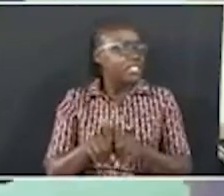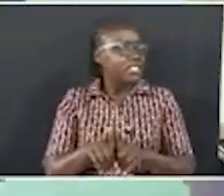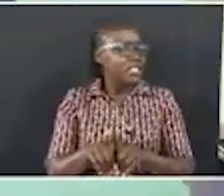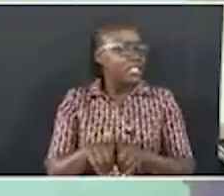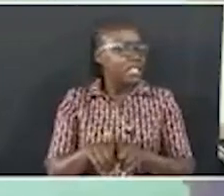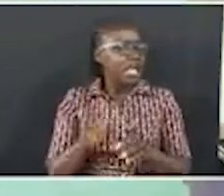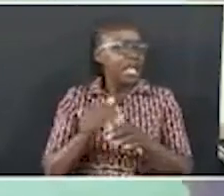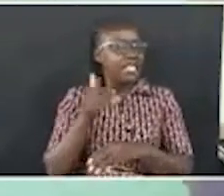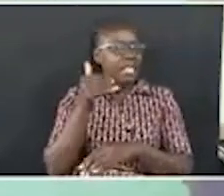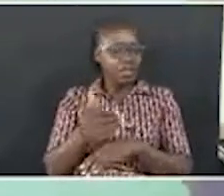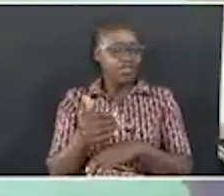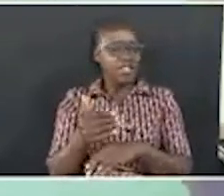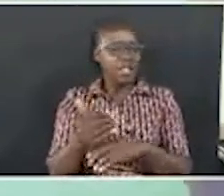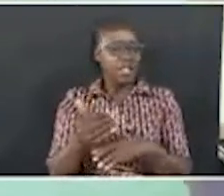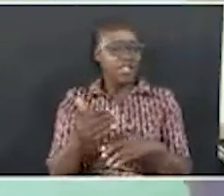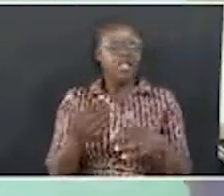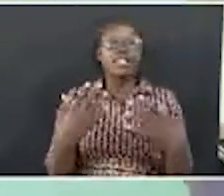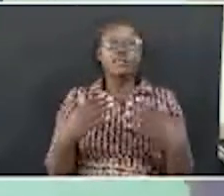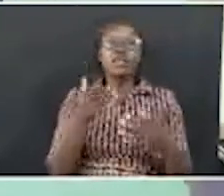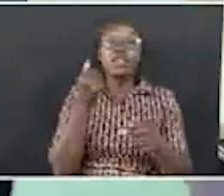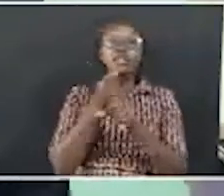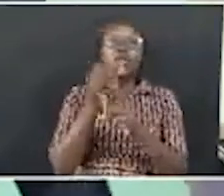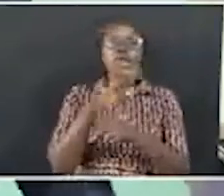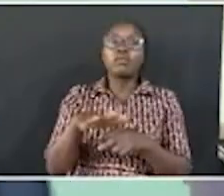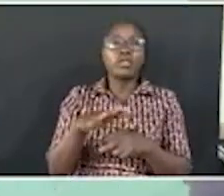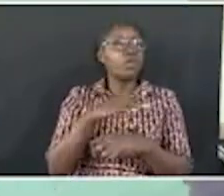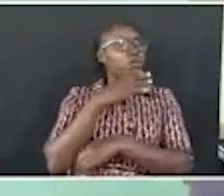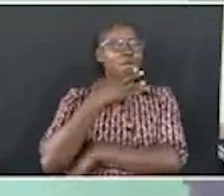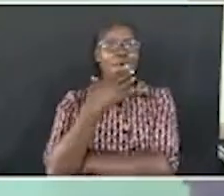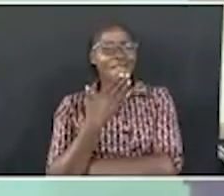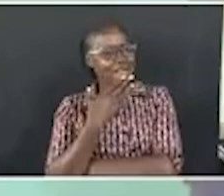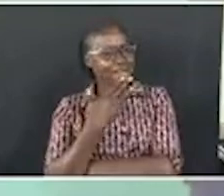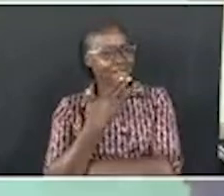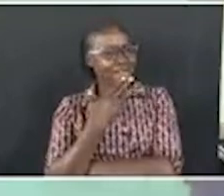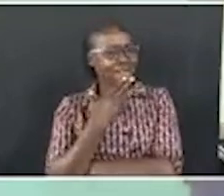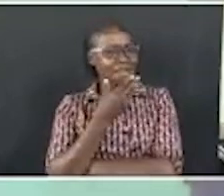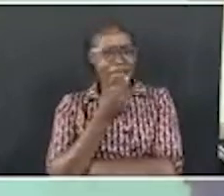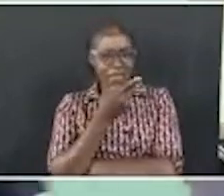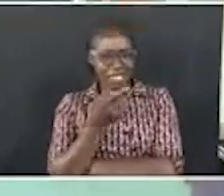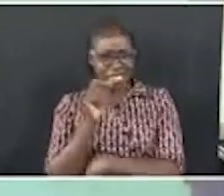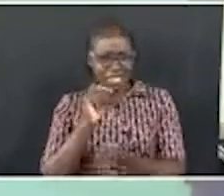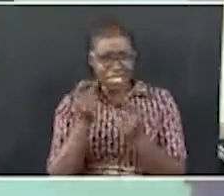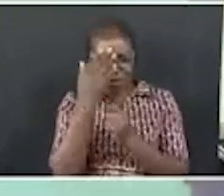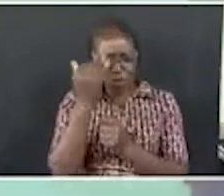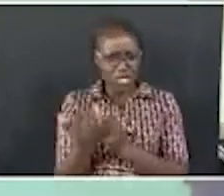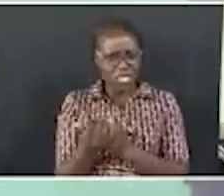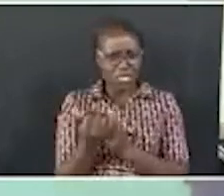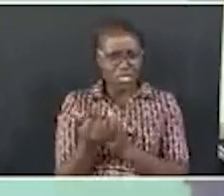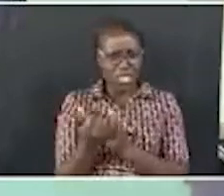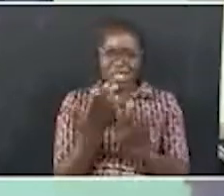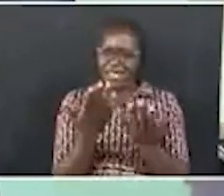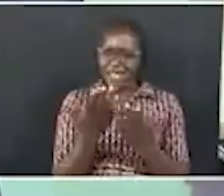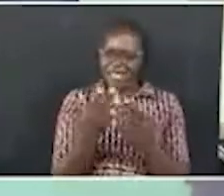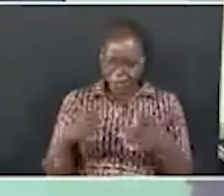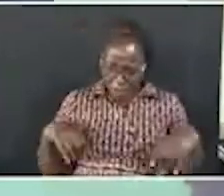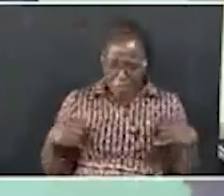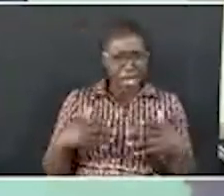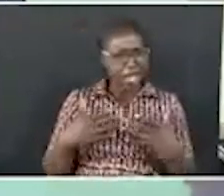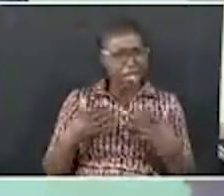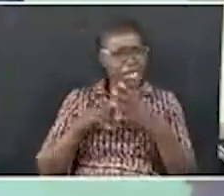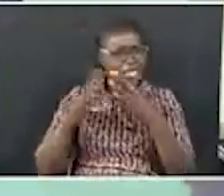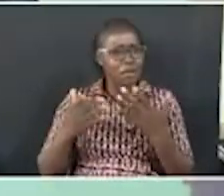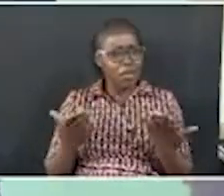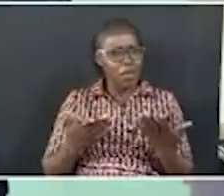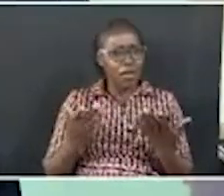And after a while, the people at the workplace will be wondering, why has this man changed? Where has the arrogance gone to? And